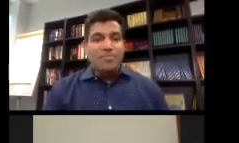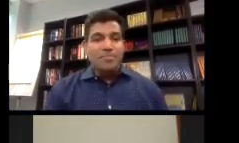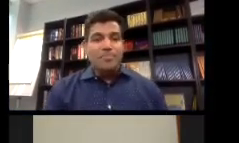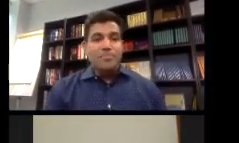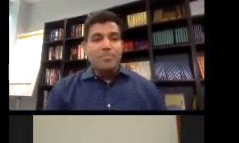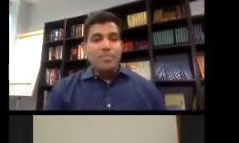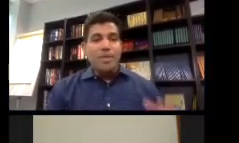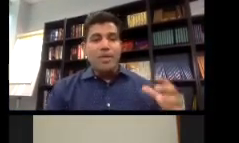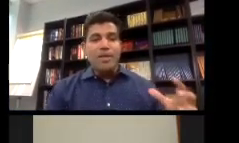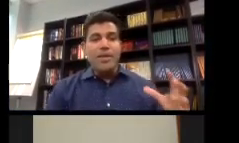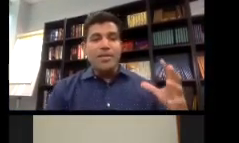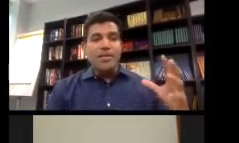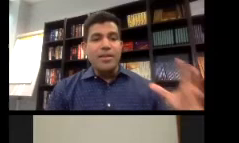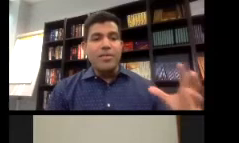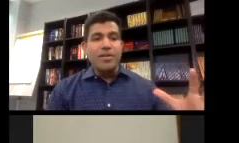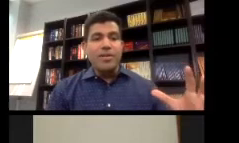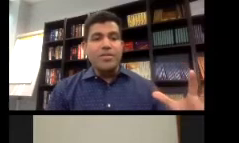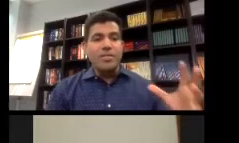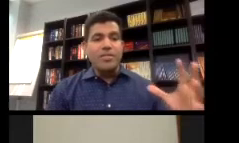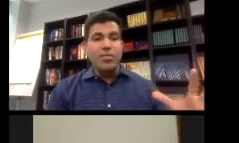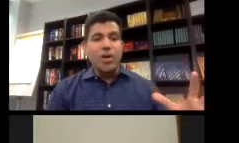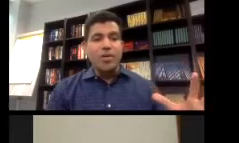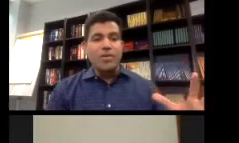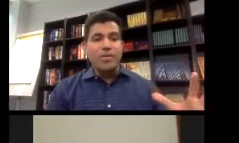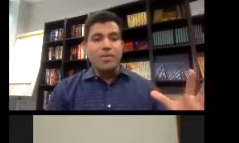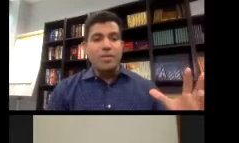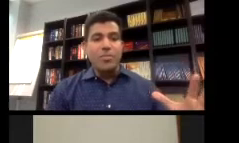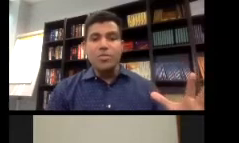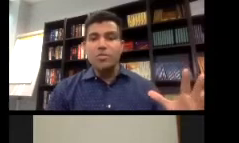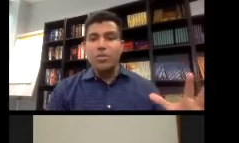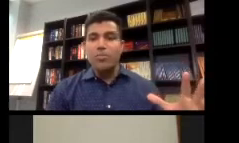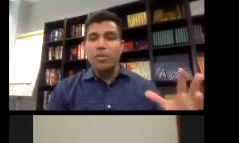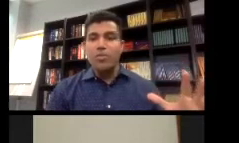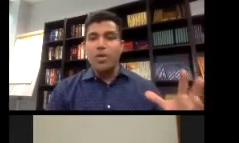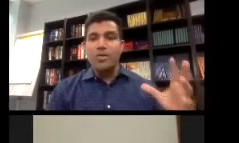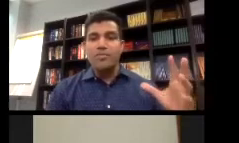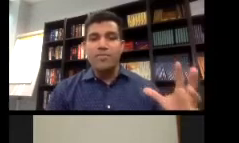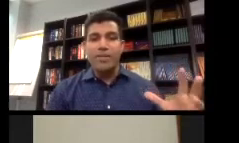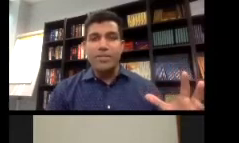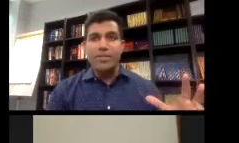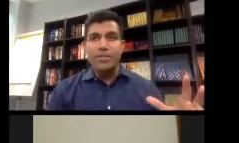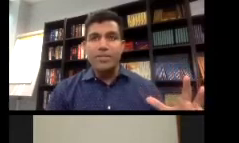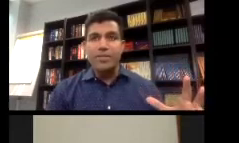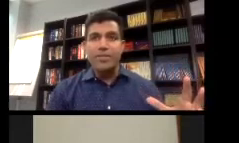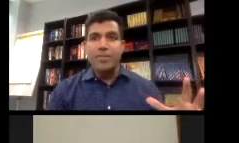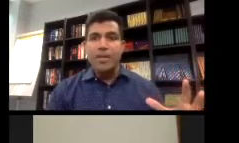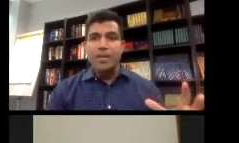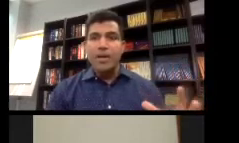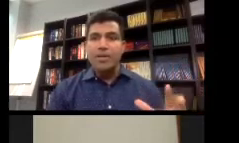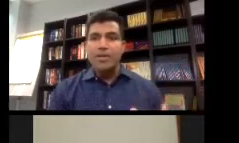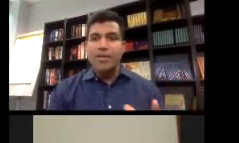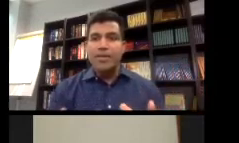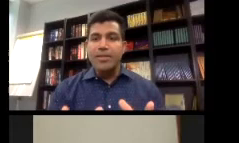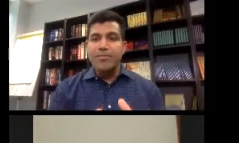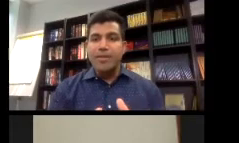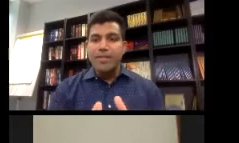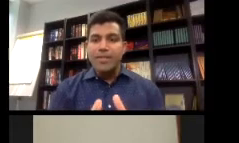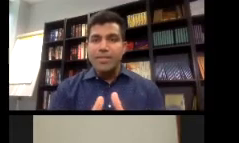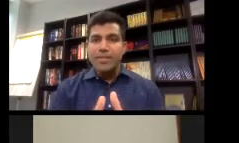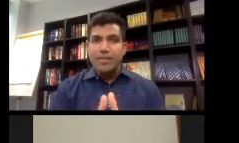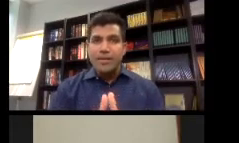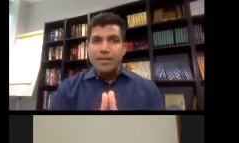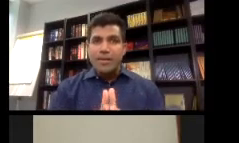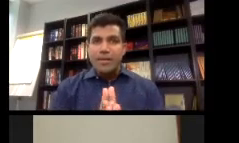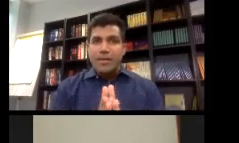minute. He created the living creatures in the waters. The most popular one is fish. God created the